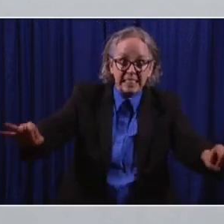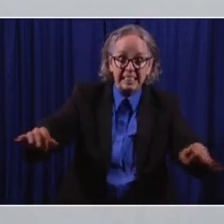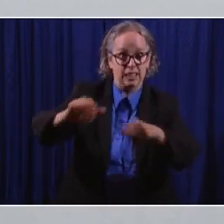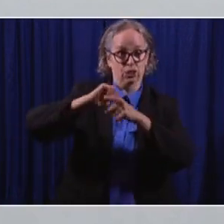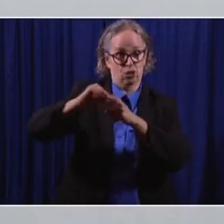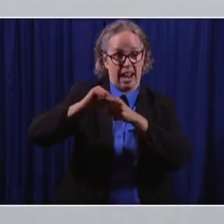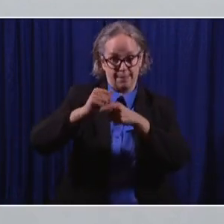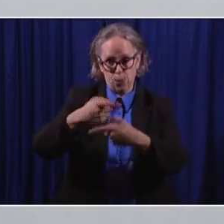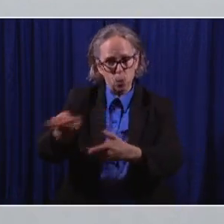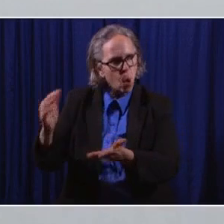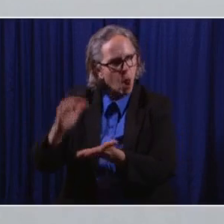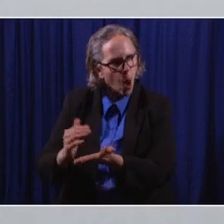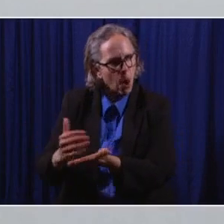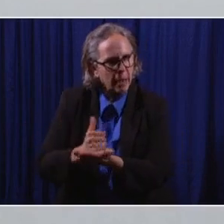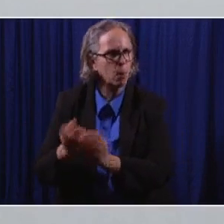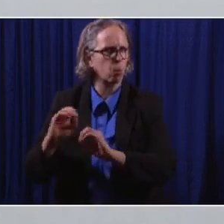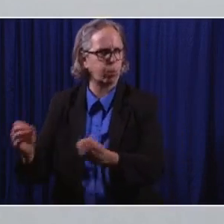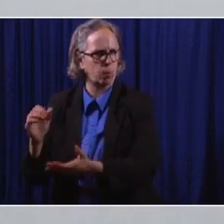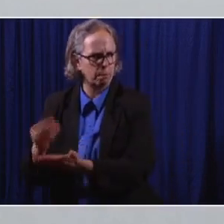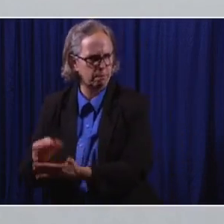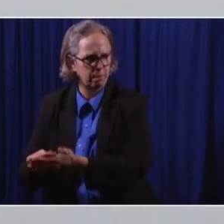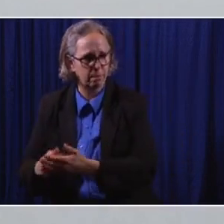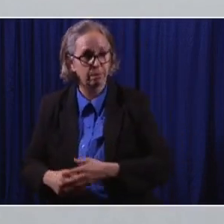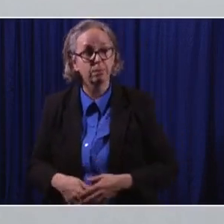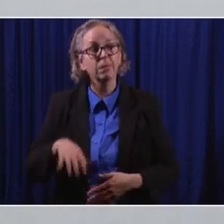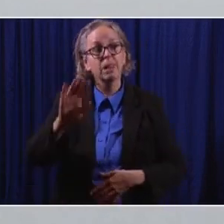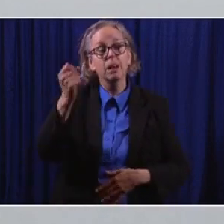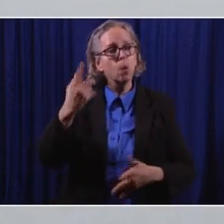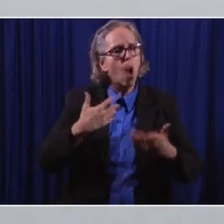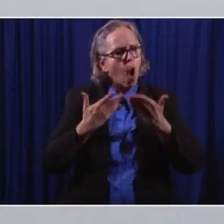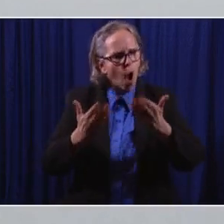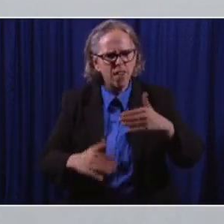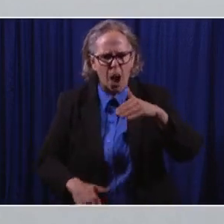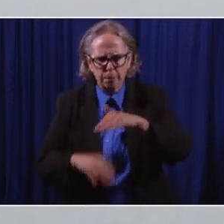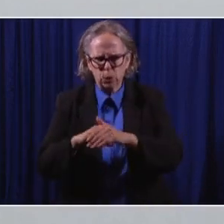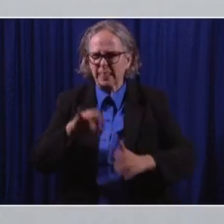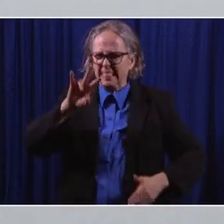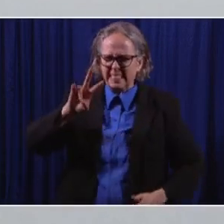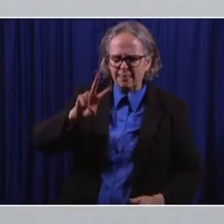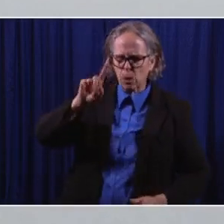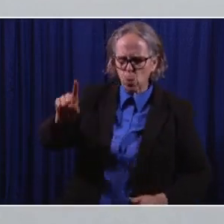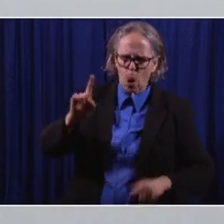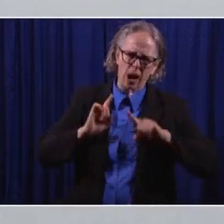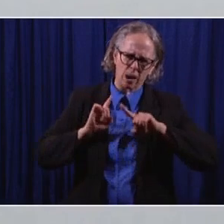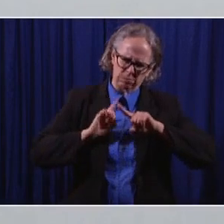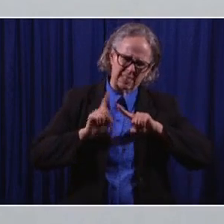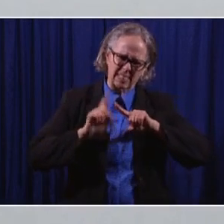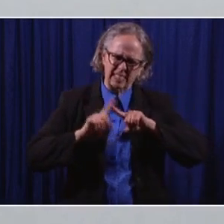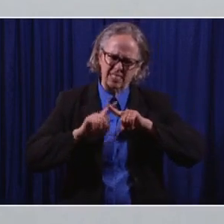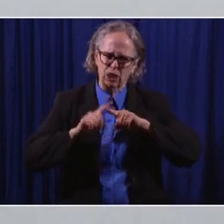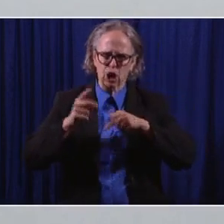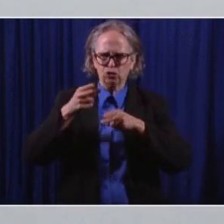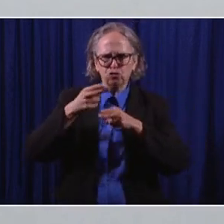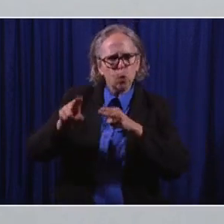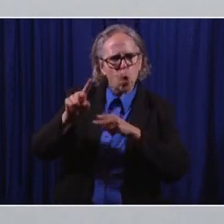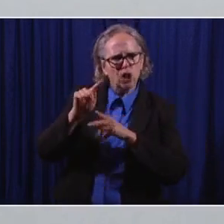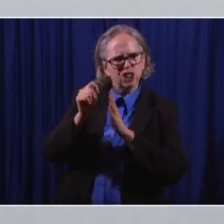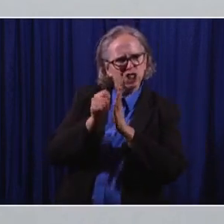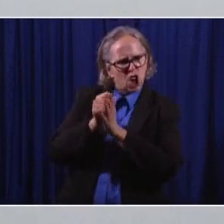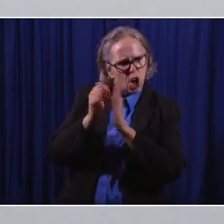Between all of those providers, they will offer up to 71 different short-term, industry-recognized,